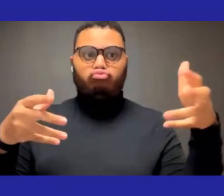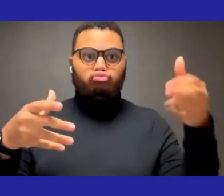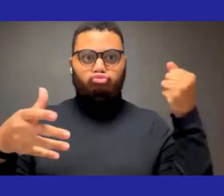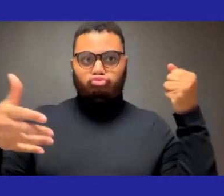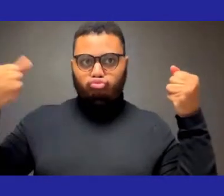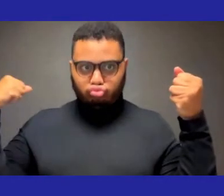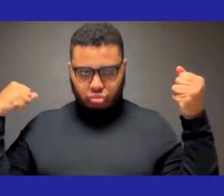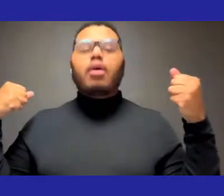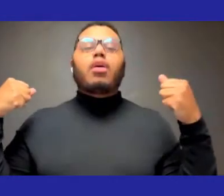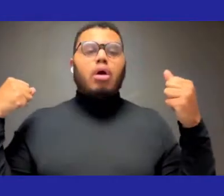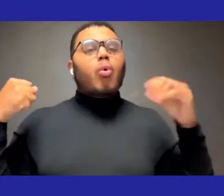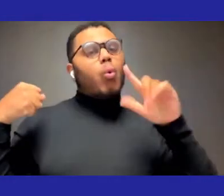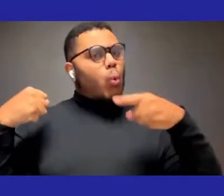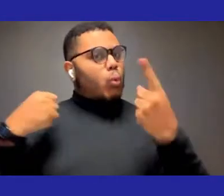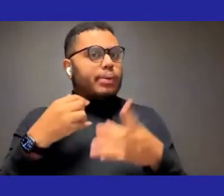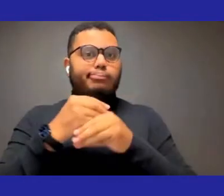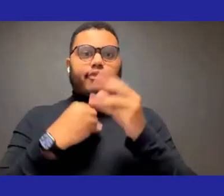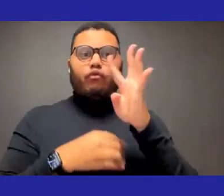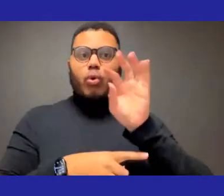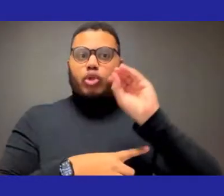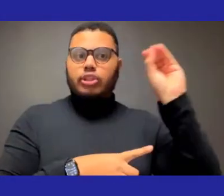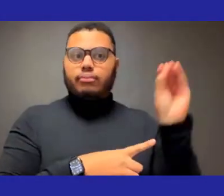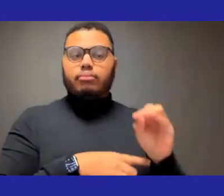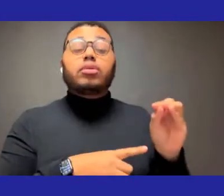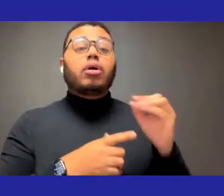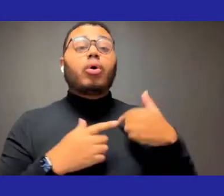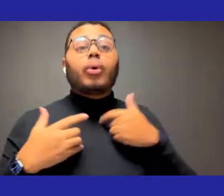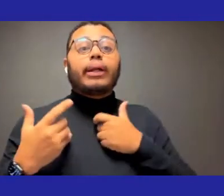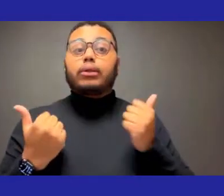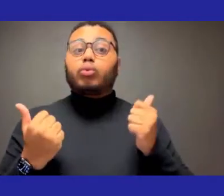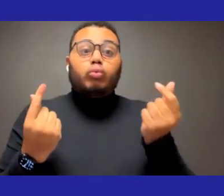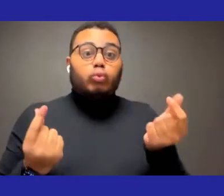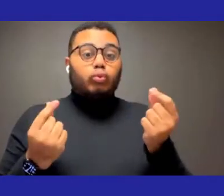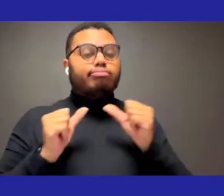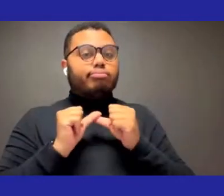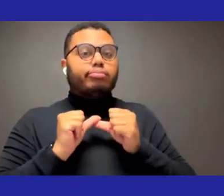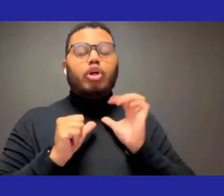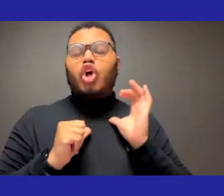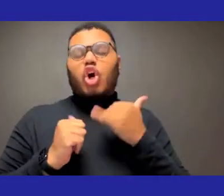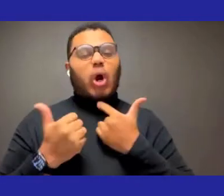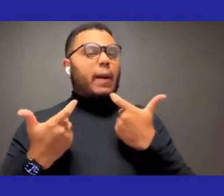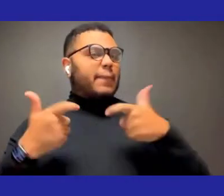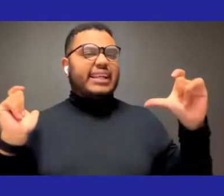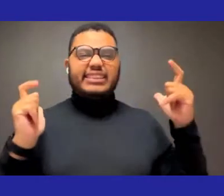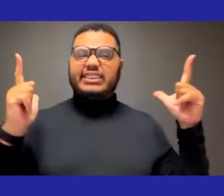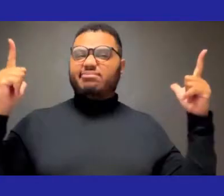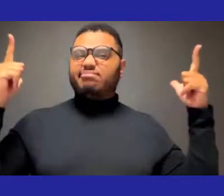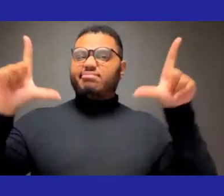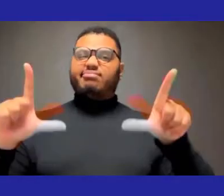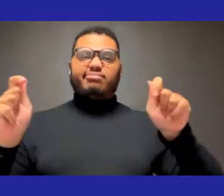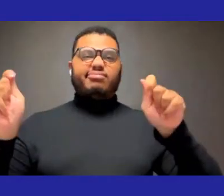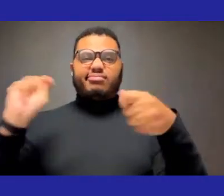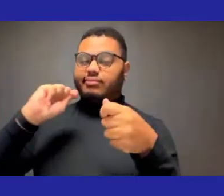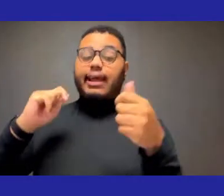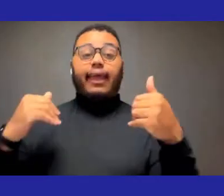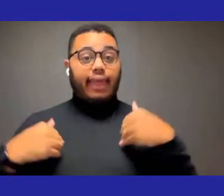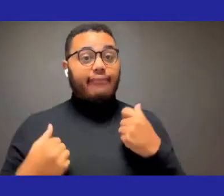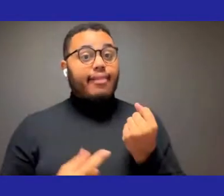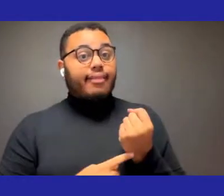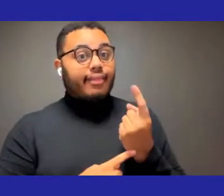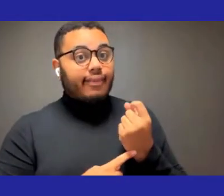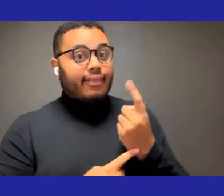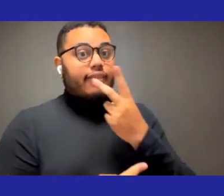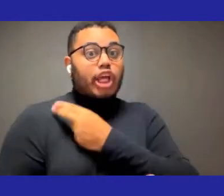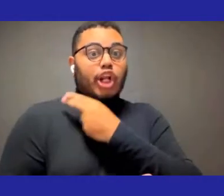forward, what we can do is continue to, our biggest paradigm shift was when you have 11 hospitals, you tend to